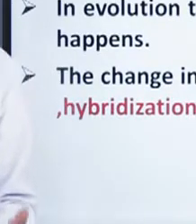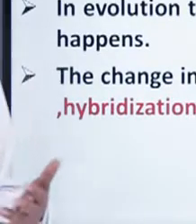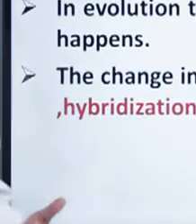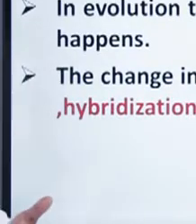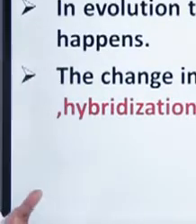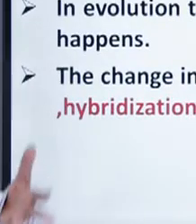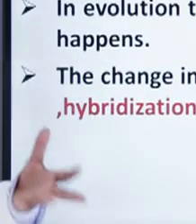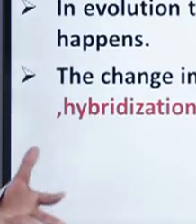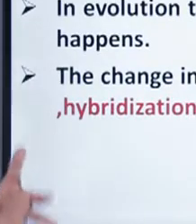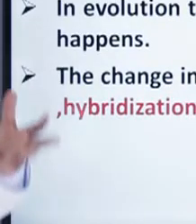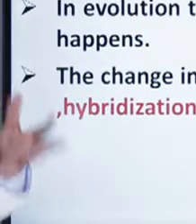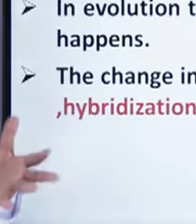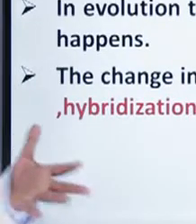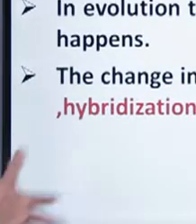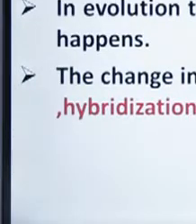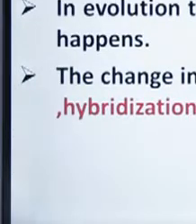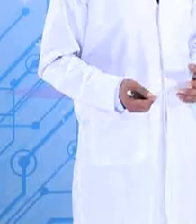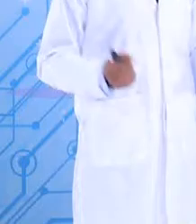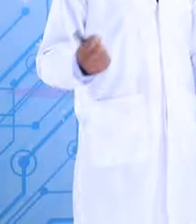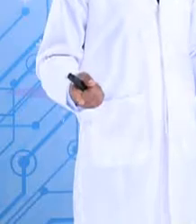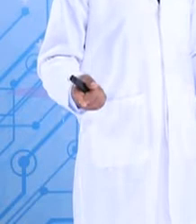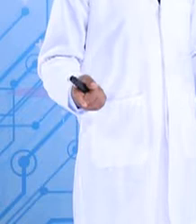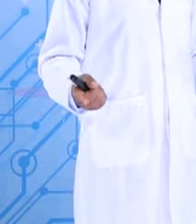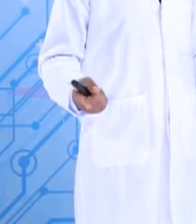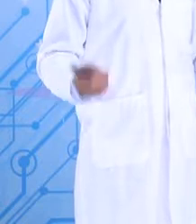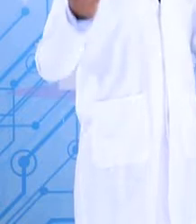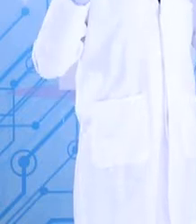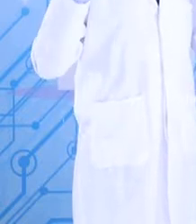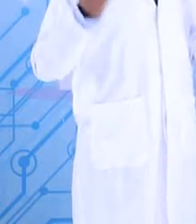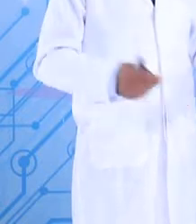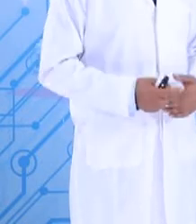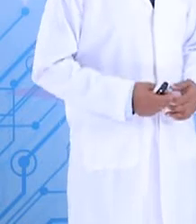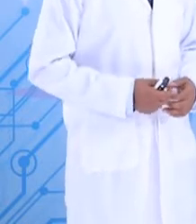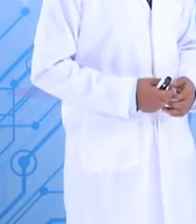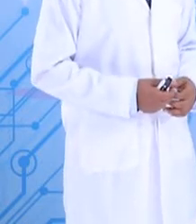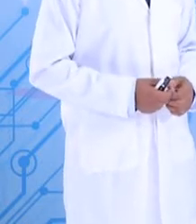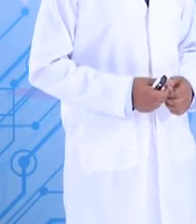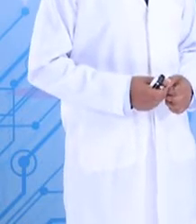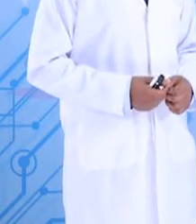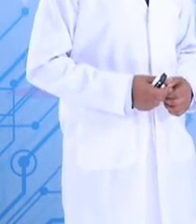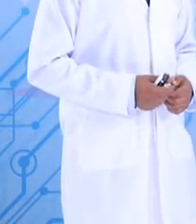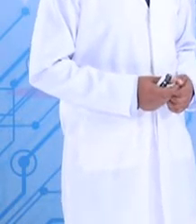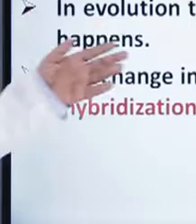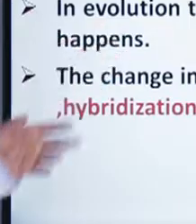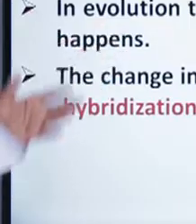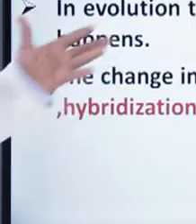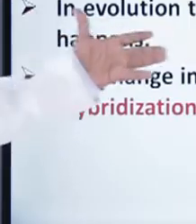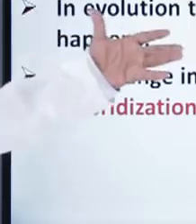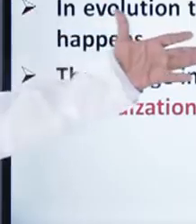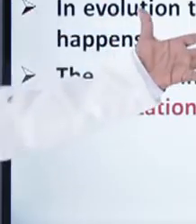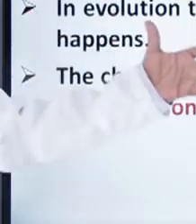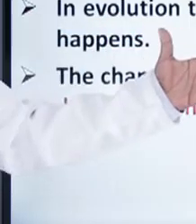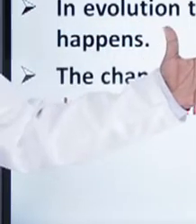selects organisms which are best fits. The strongest and the fastest organisms survive.